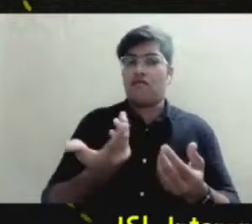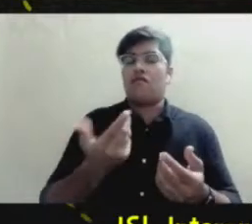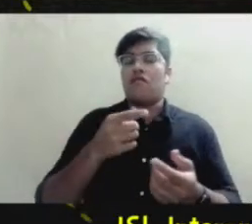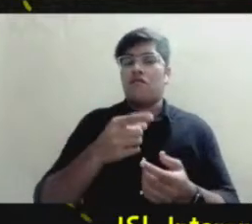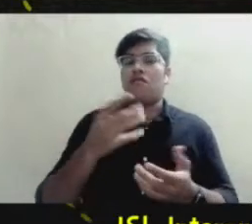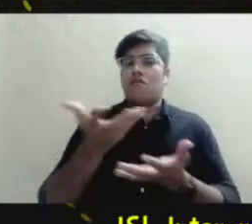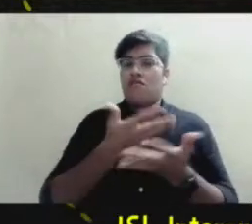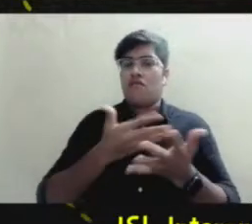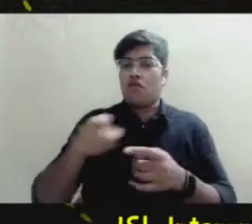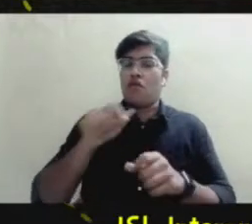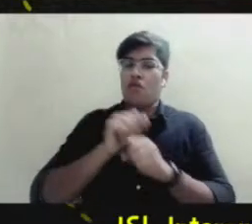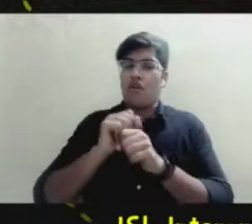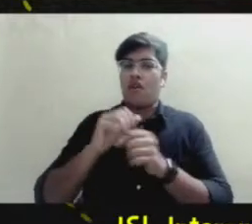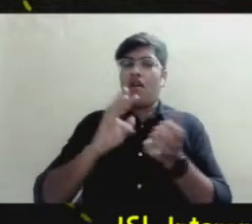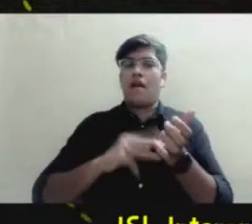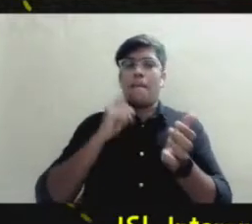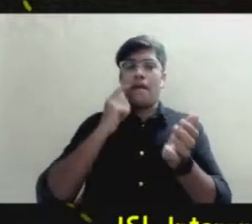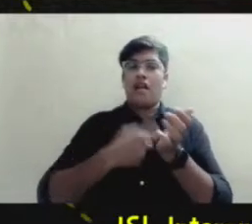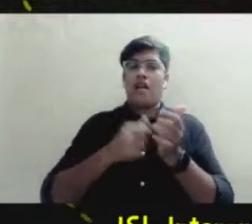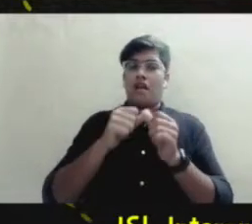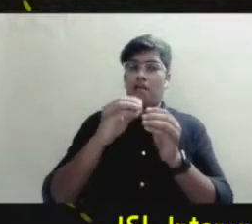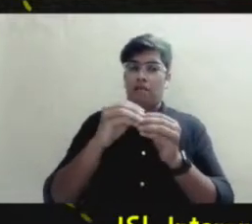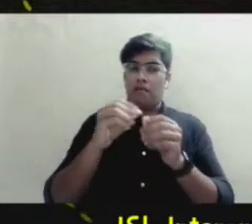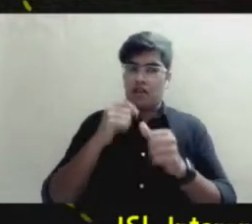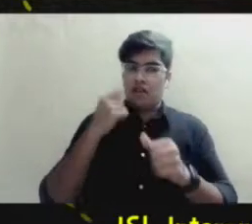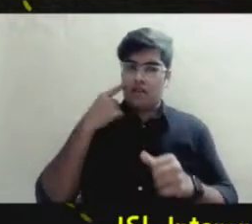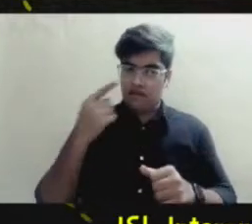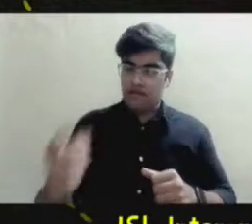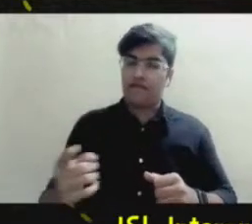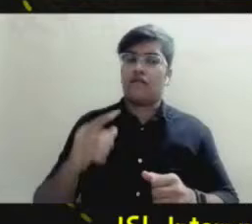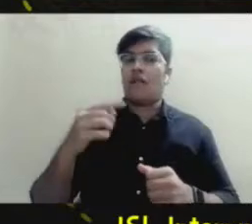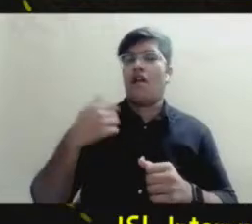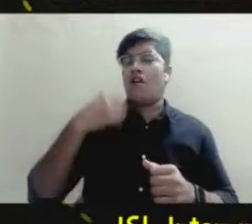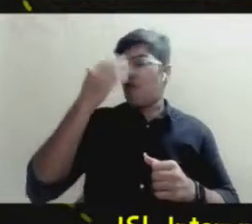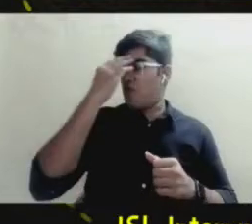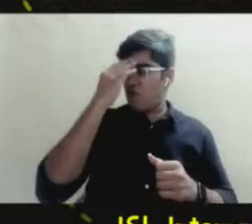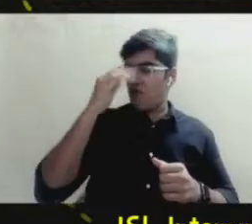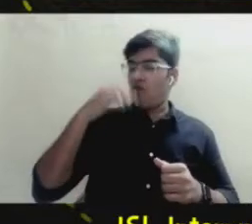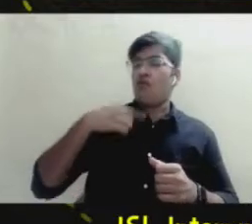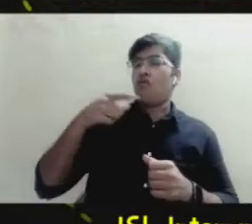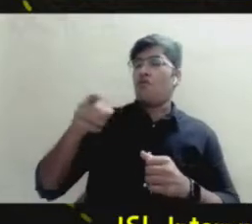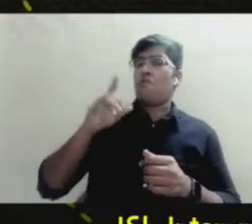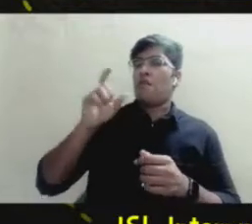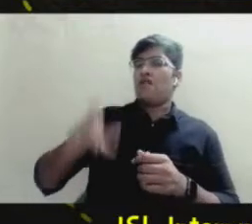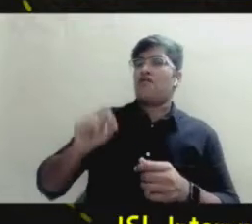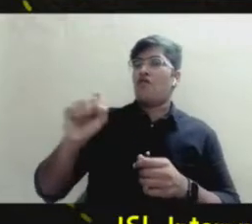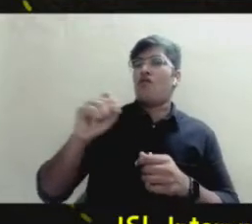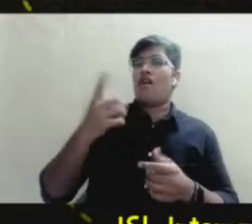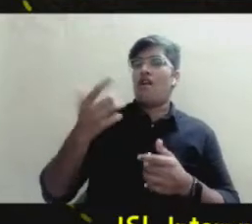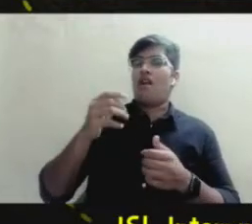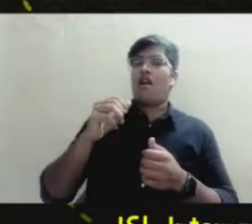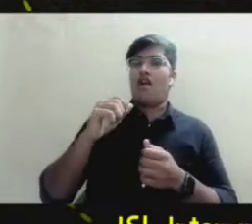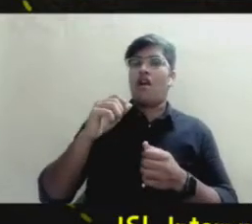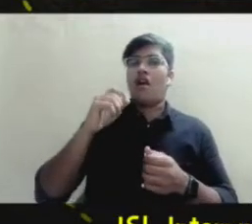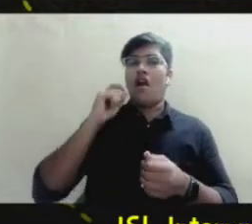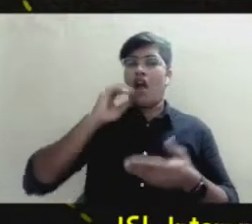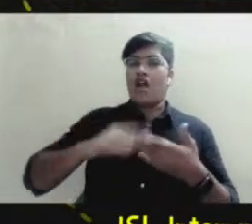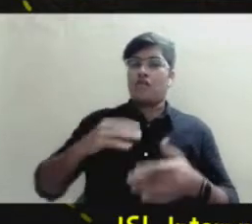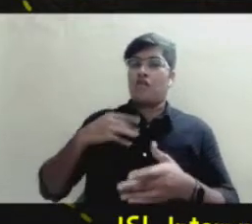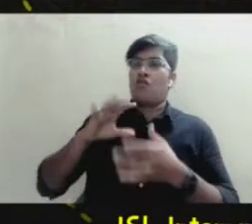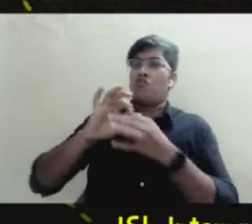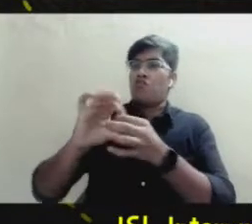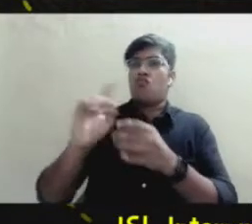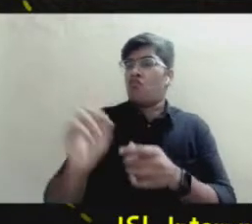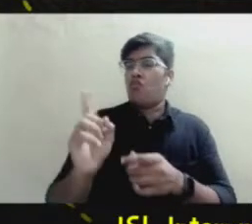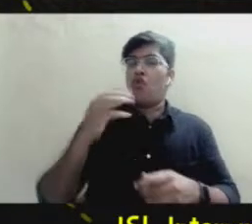worked on the film, that, you know, I know that she's supposed to not be loving her husband, and he's a villain of the piece, but she's addressing him in so many